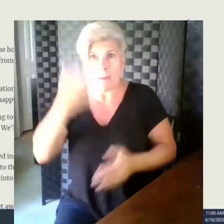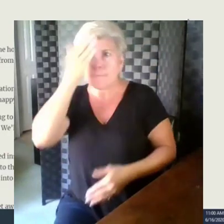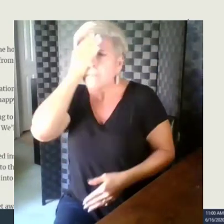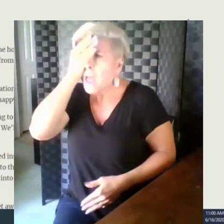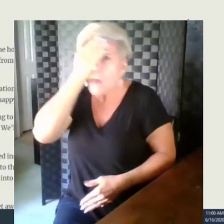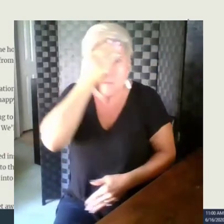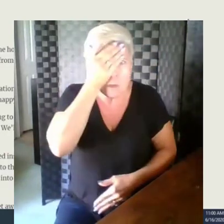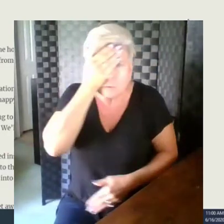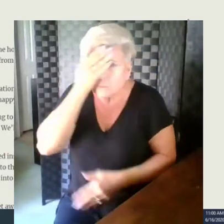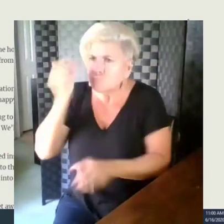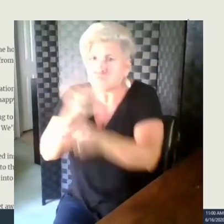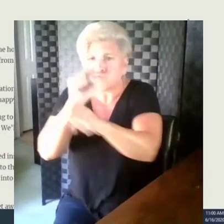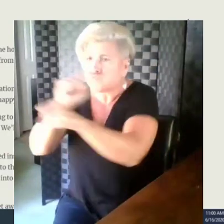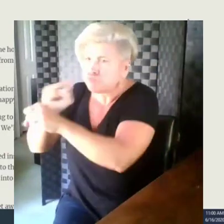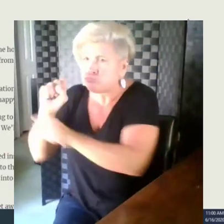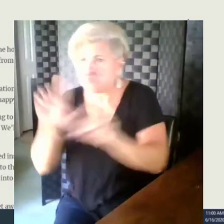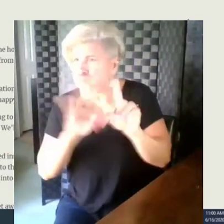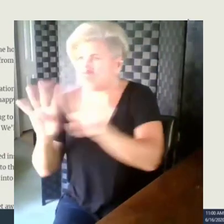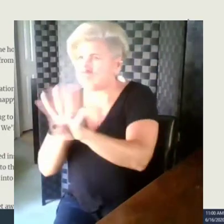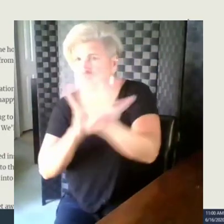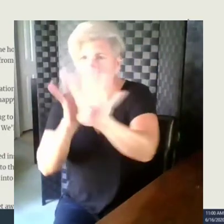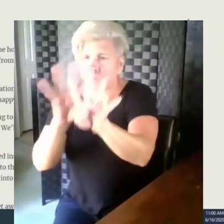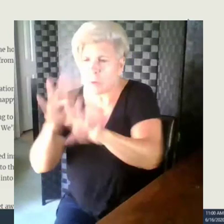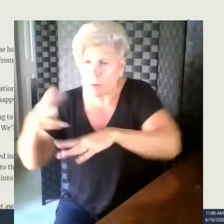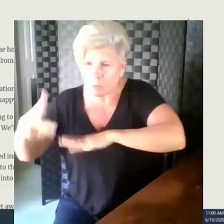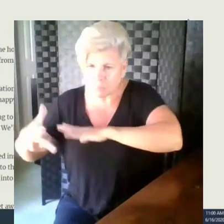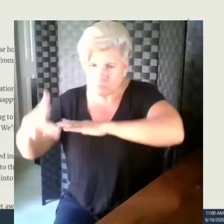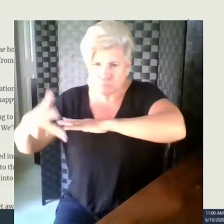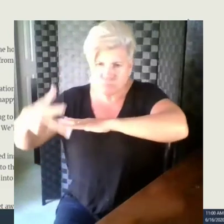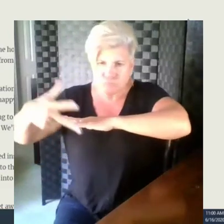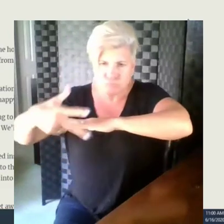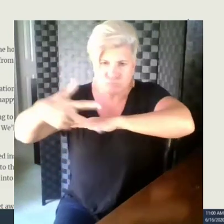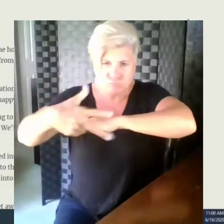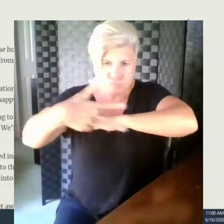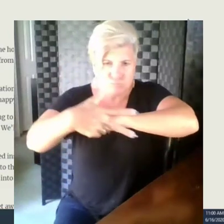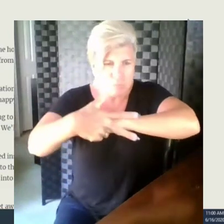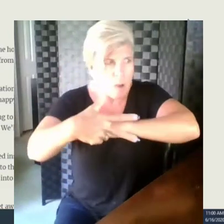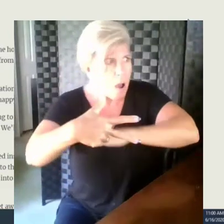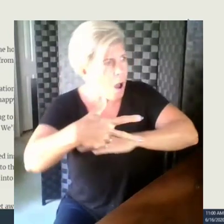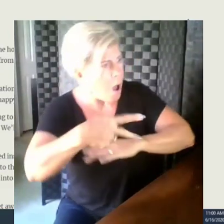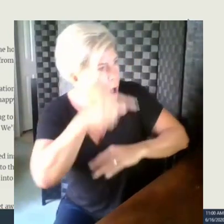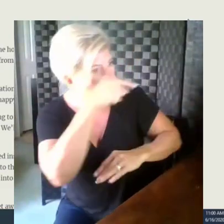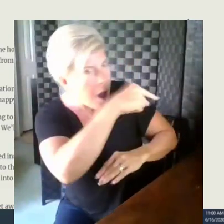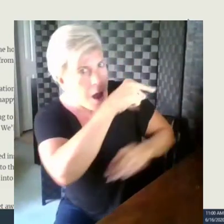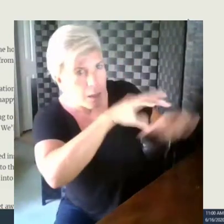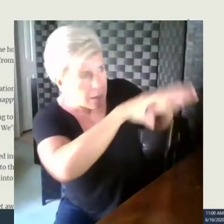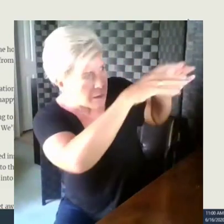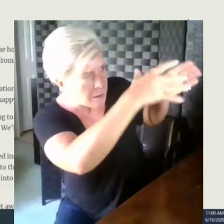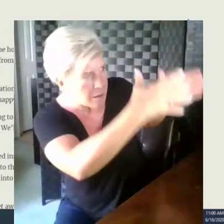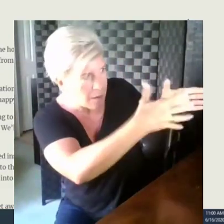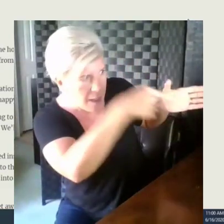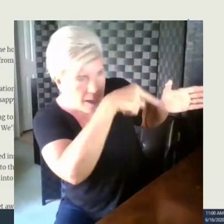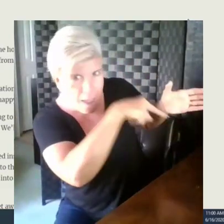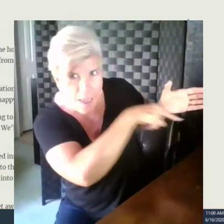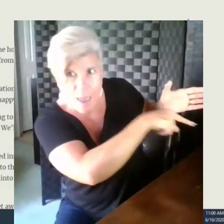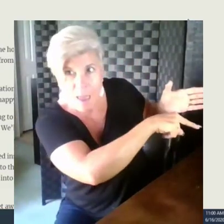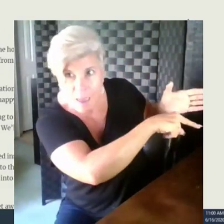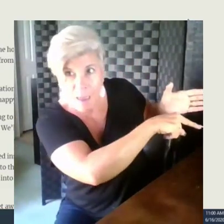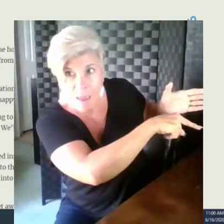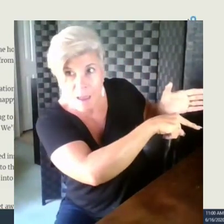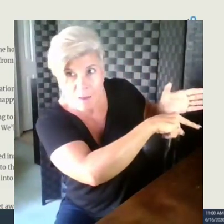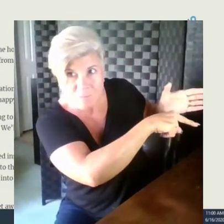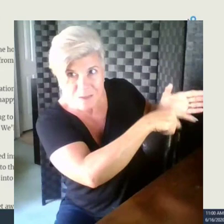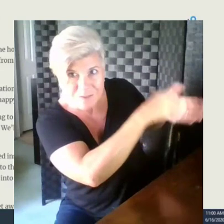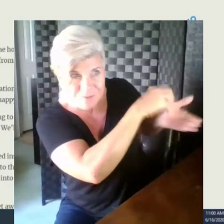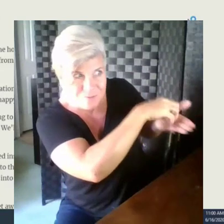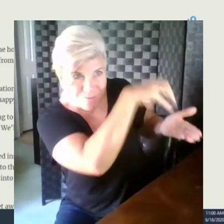action. They sailed around the coast of the island. Redbeard saw an inlet cove tucked inside the island's shore,